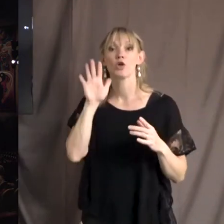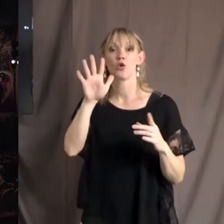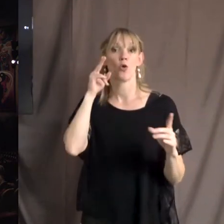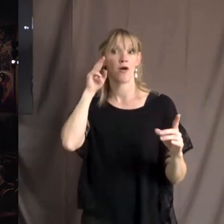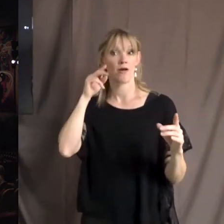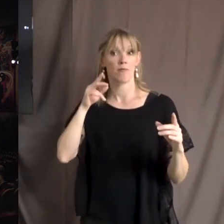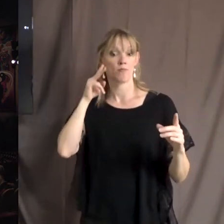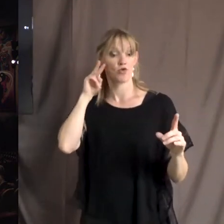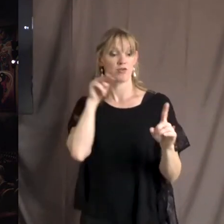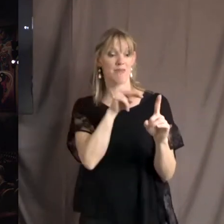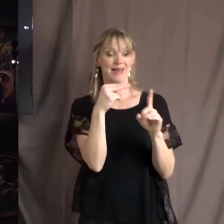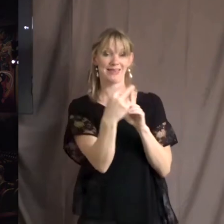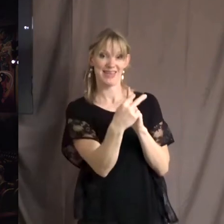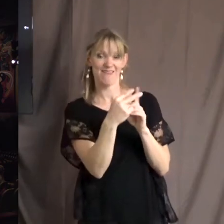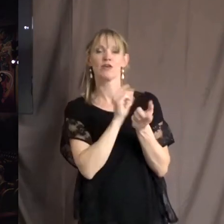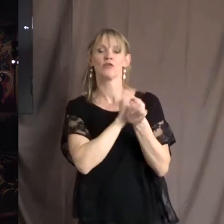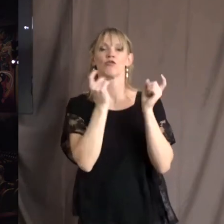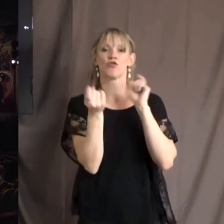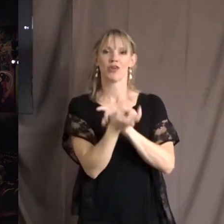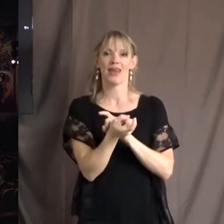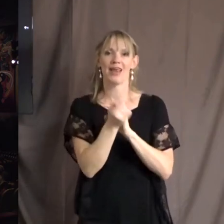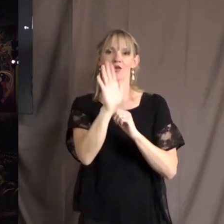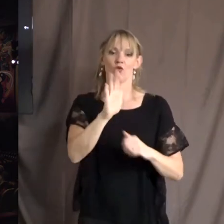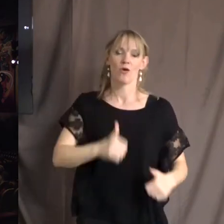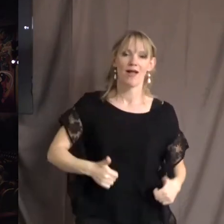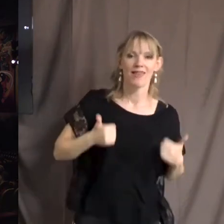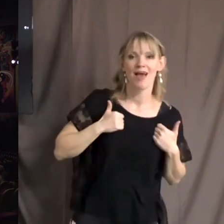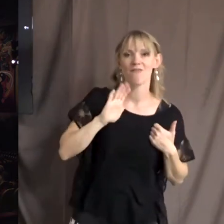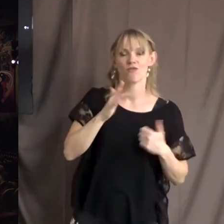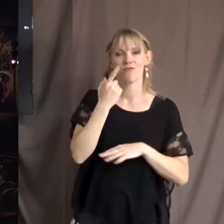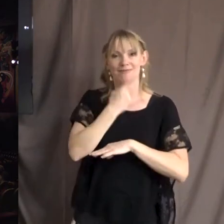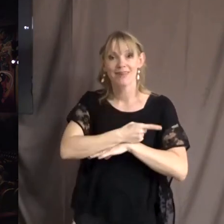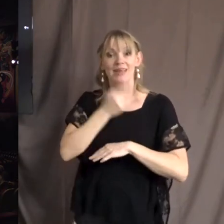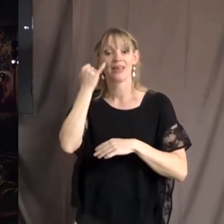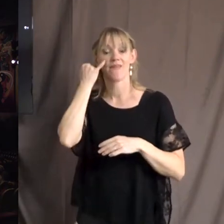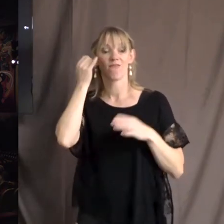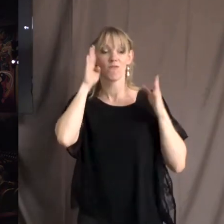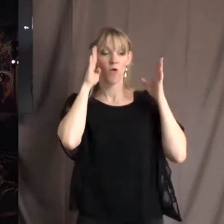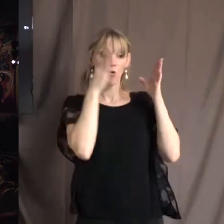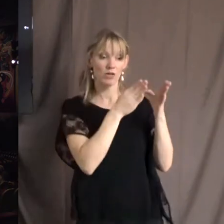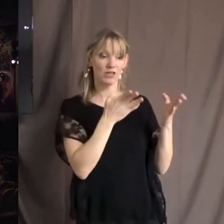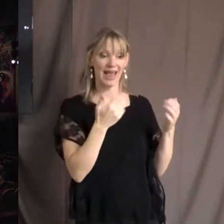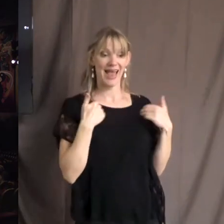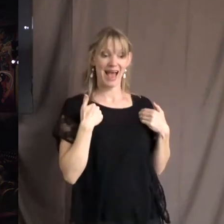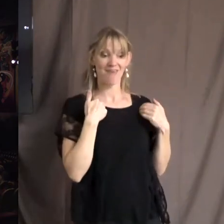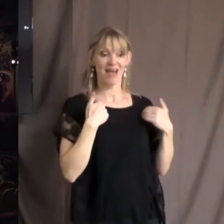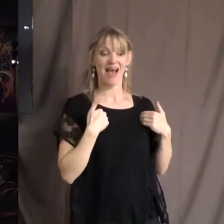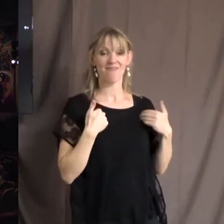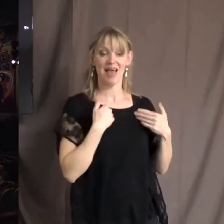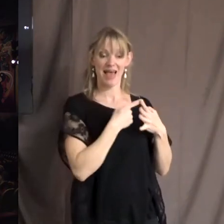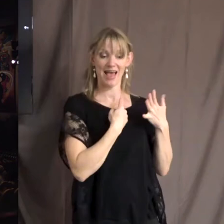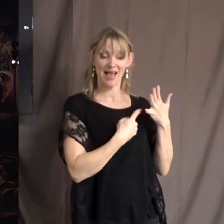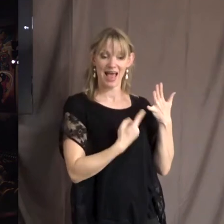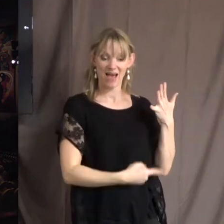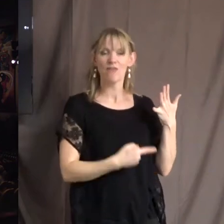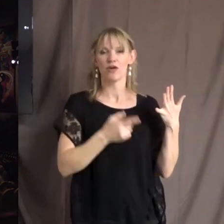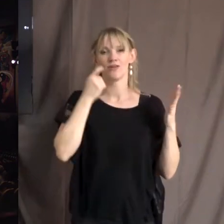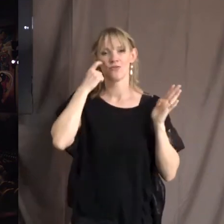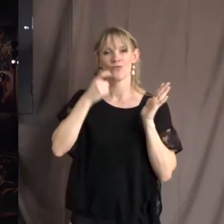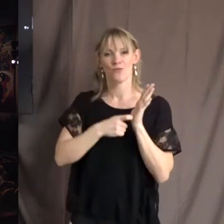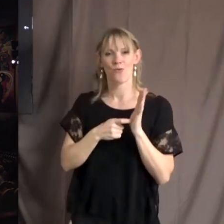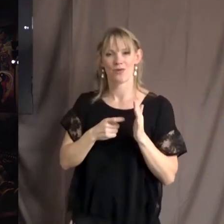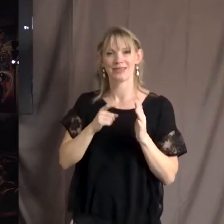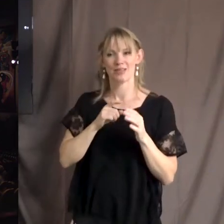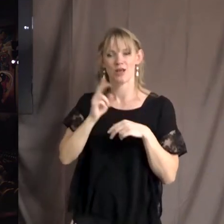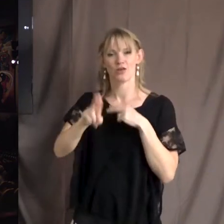your life. If you can learn to focus on what you have, you will always see that the universe is abundant. You will have